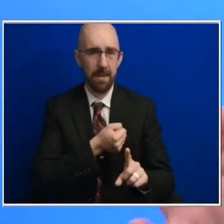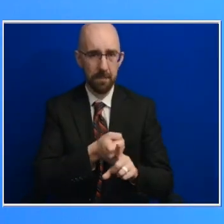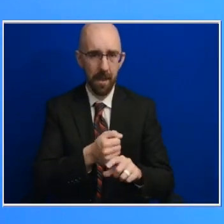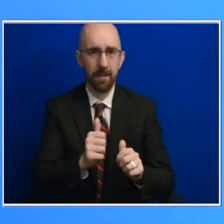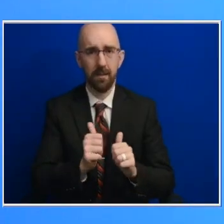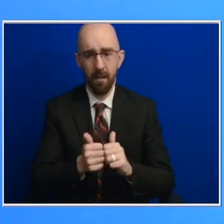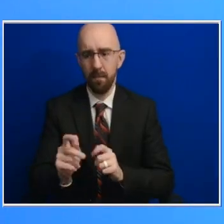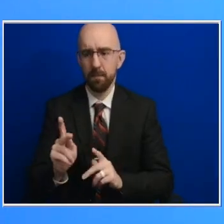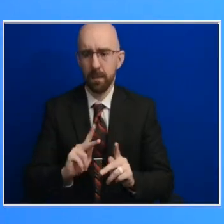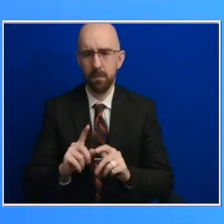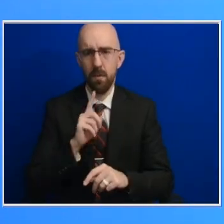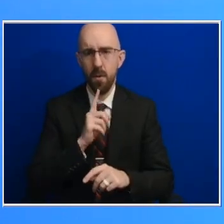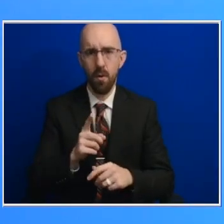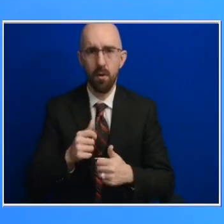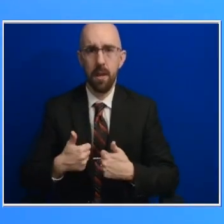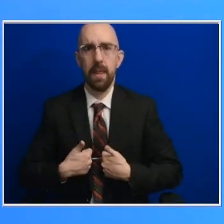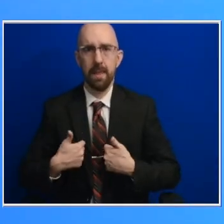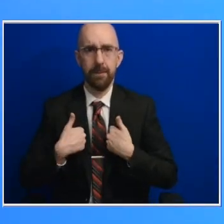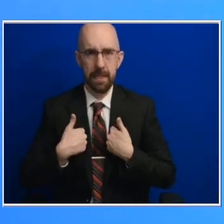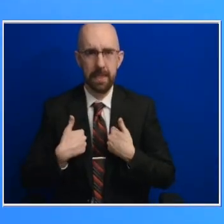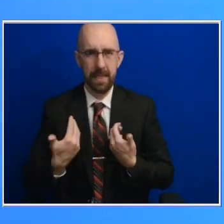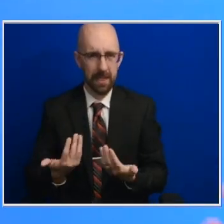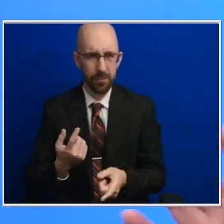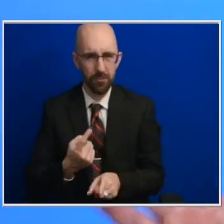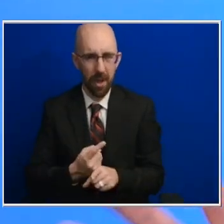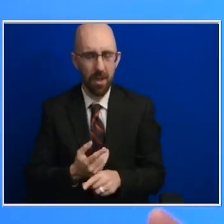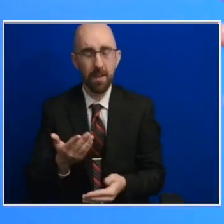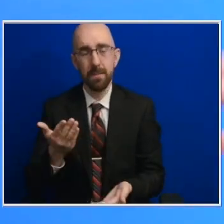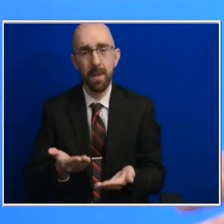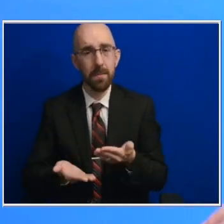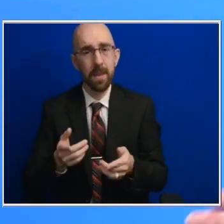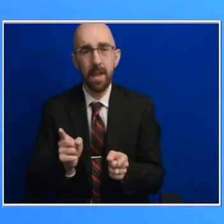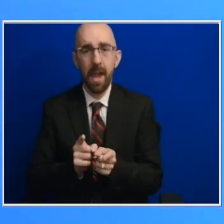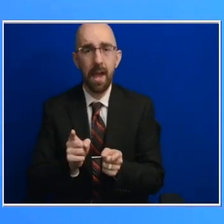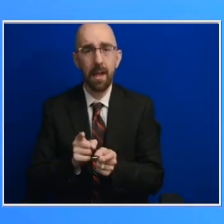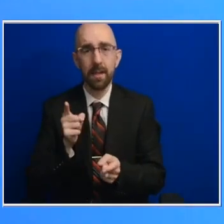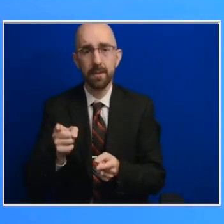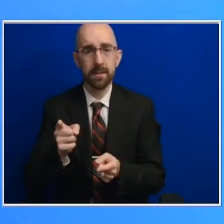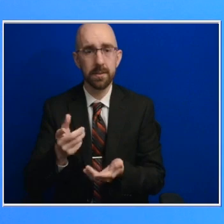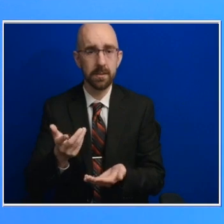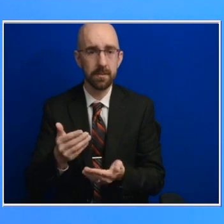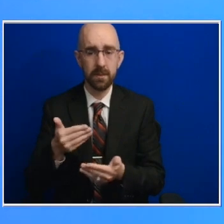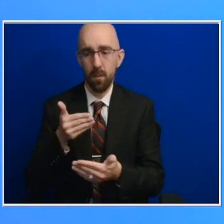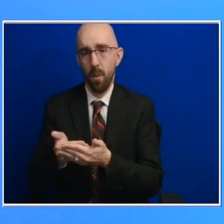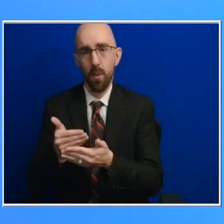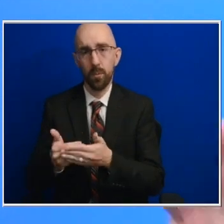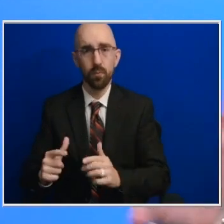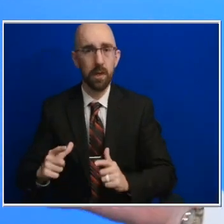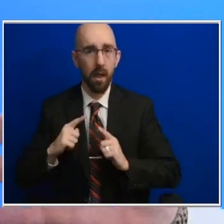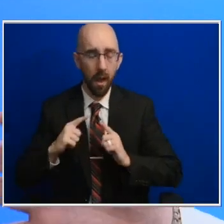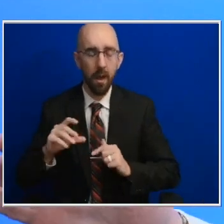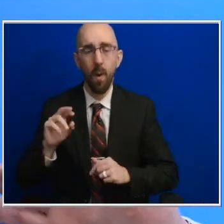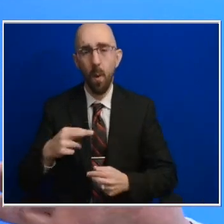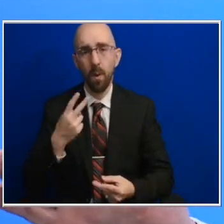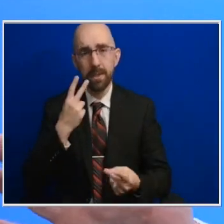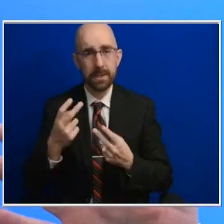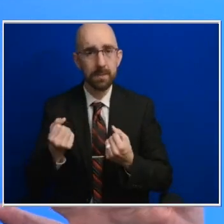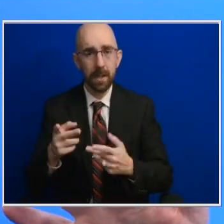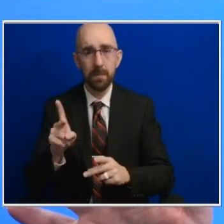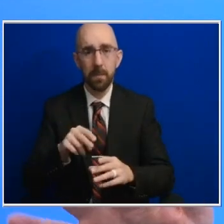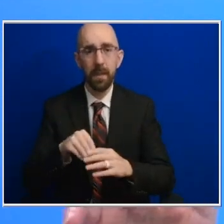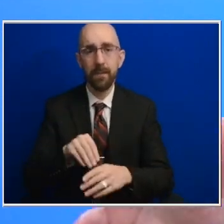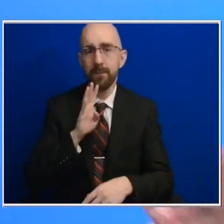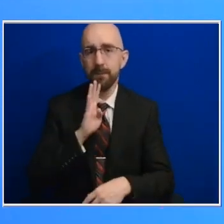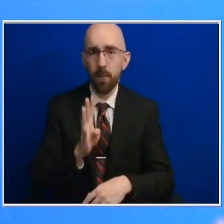are living their lives, right? Maybe as they're getting nearer to retirement. Or I see a lot of people in this 40 to 60 range